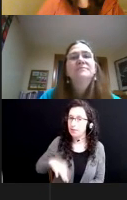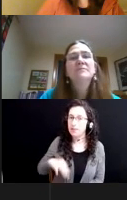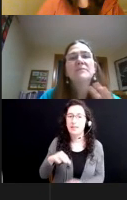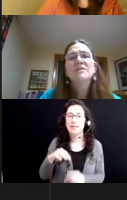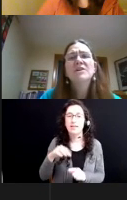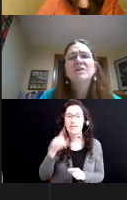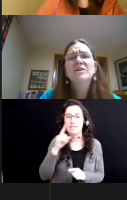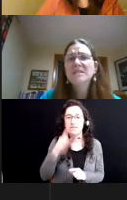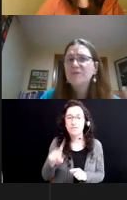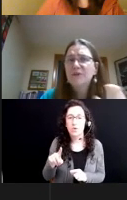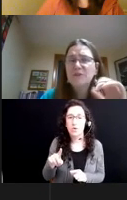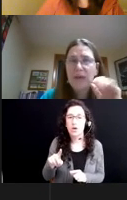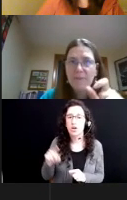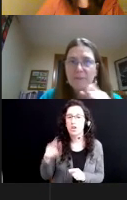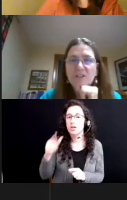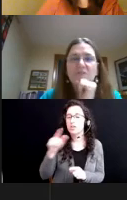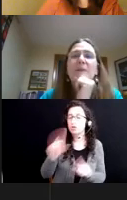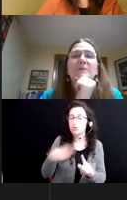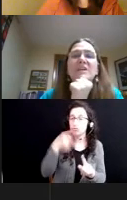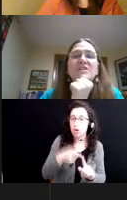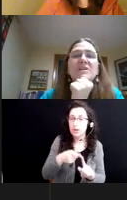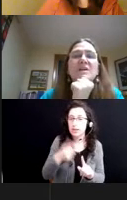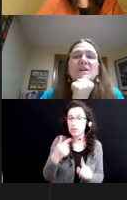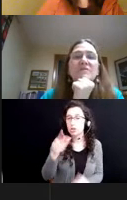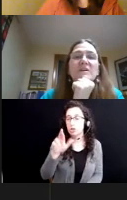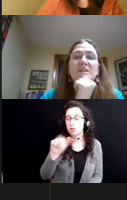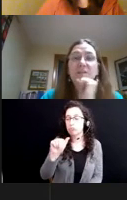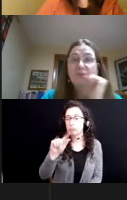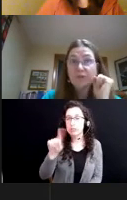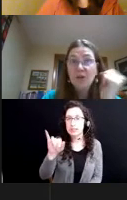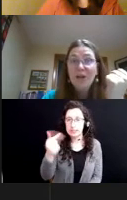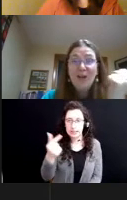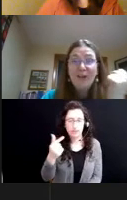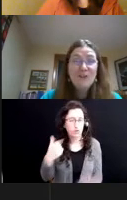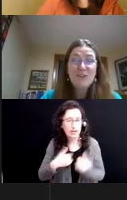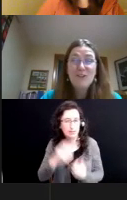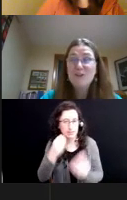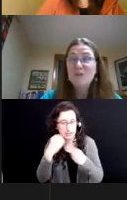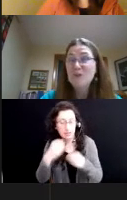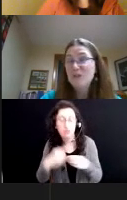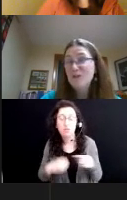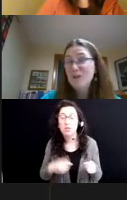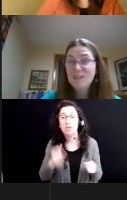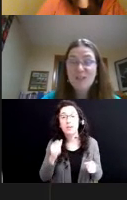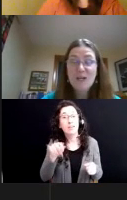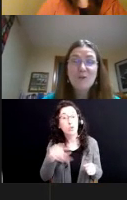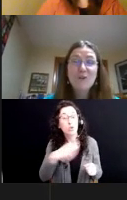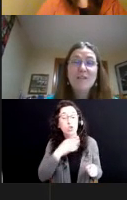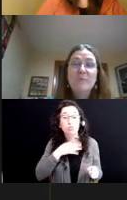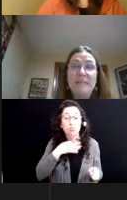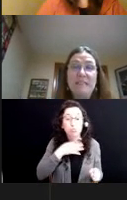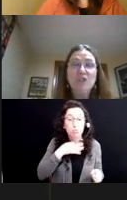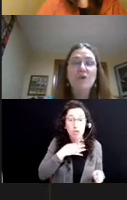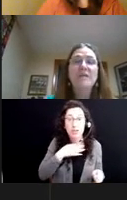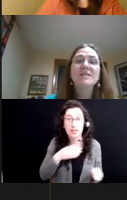together. Targeted grazing is a very particular application of grazing. And if you're just a curious person and you have lots of time on your